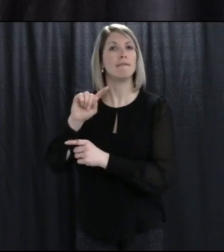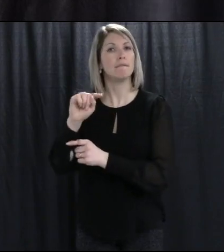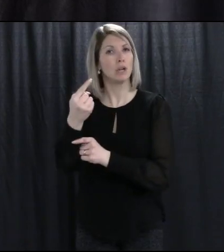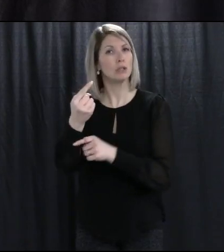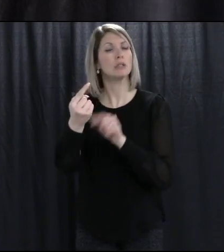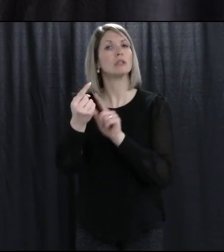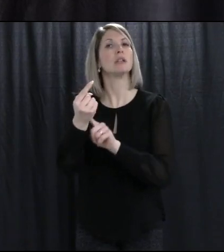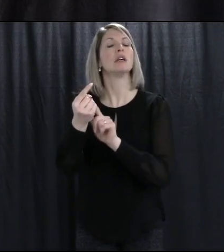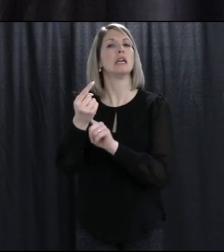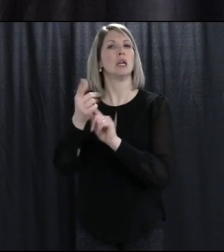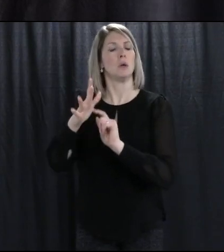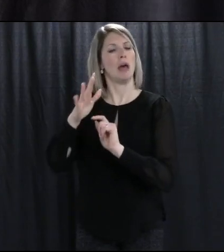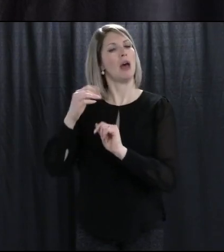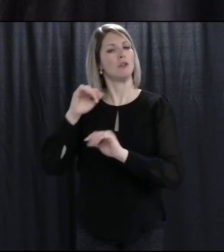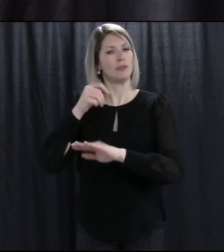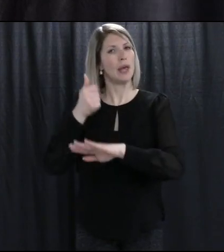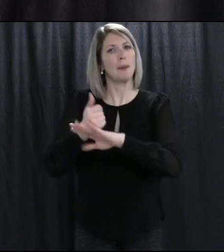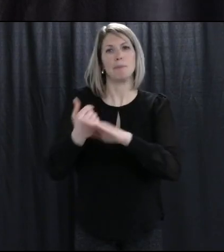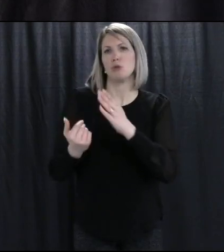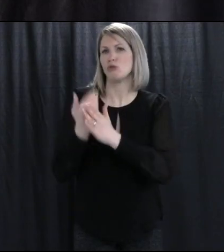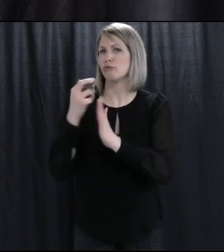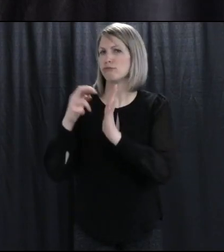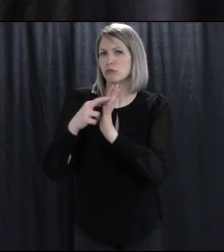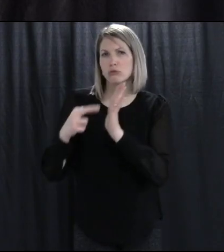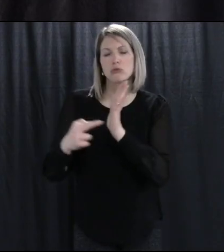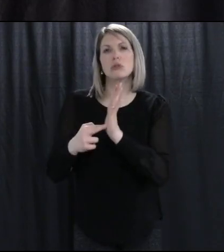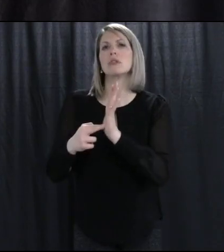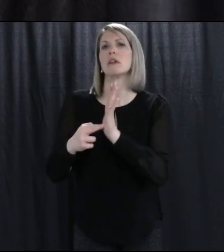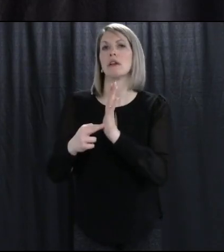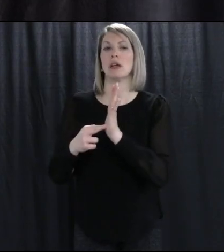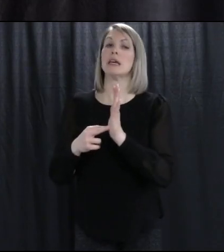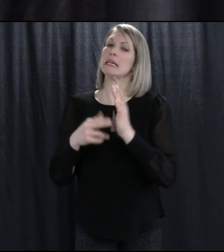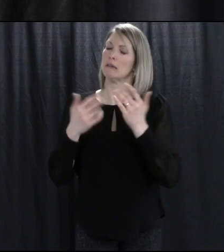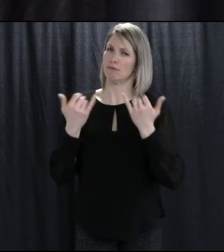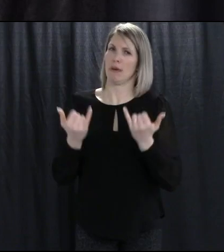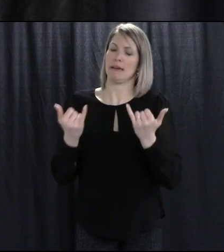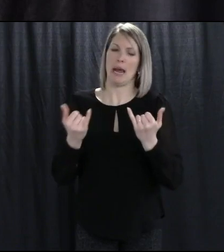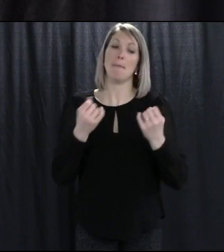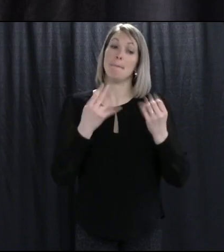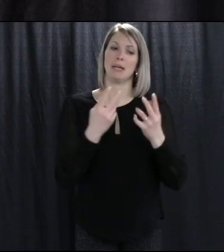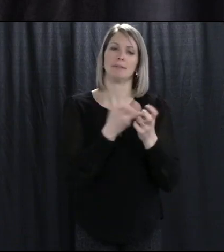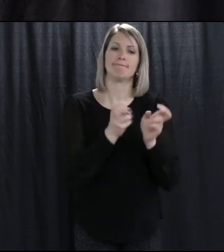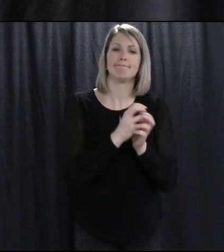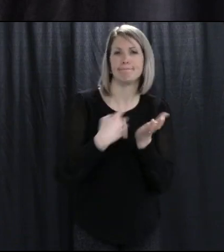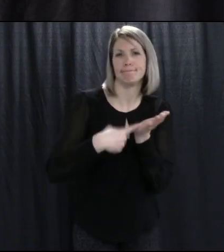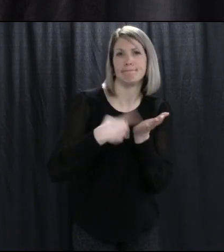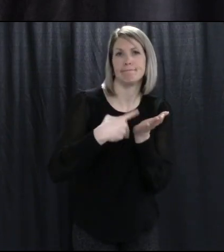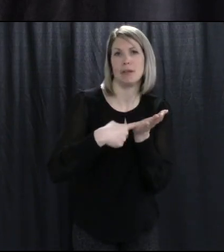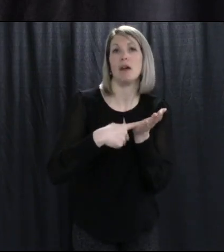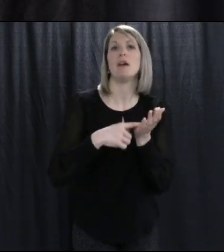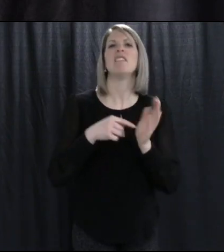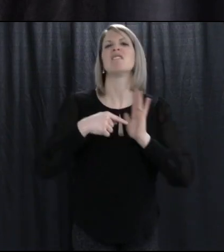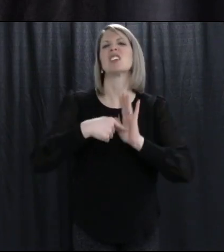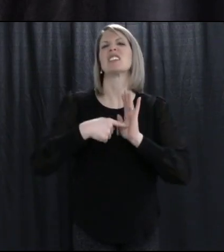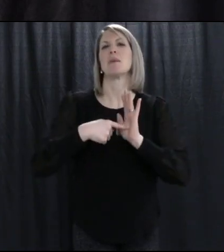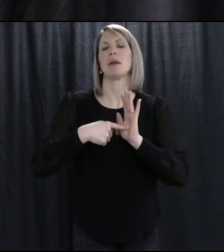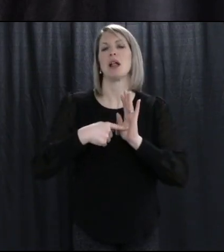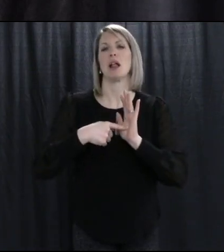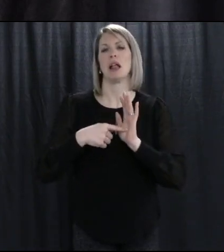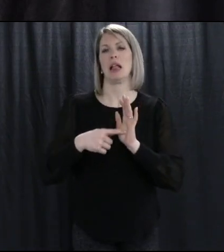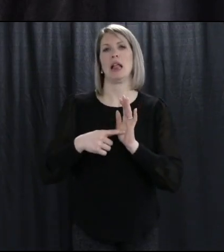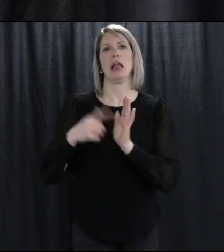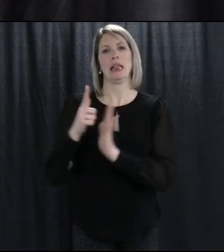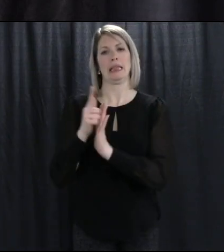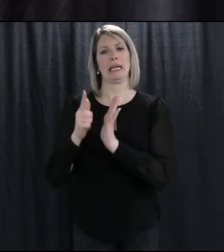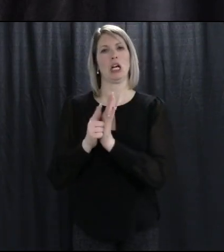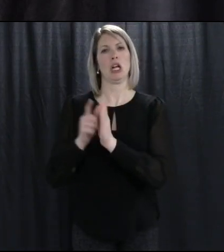been working on those kind of things. There are arrangements in place for example, legal counselling